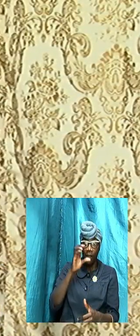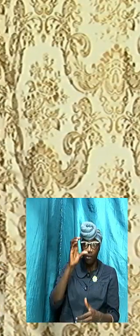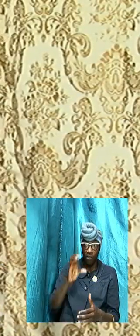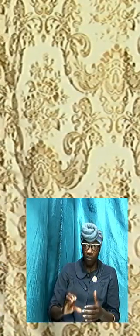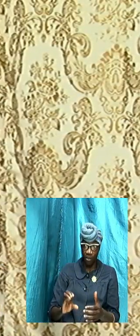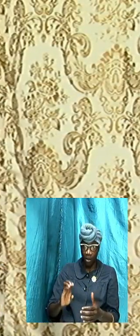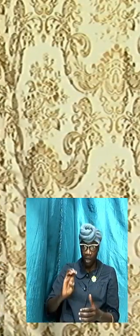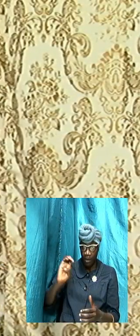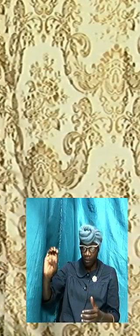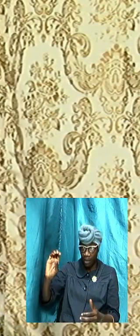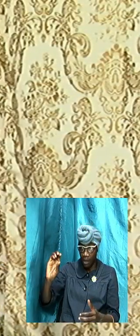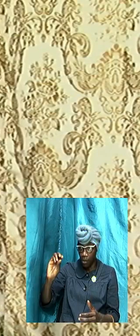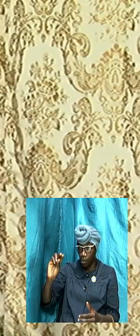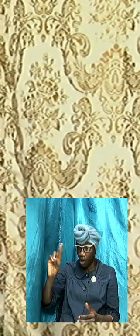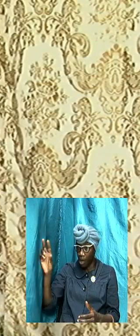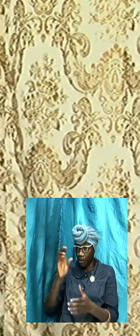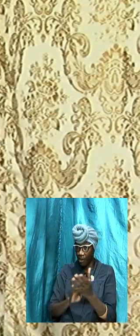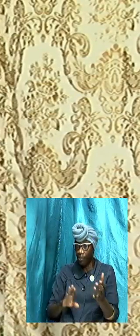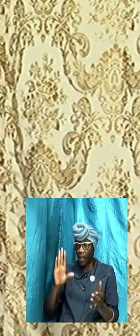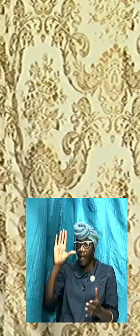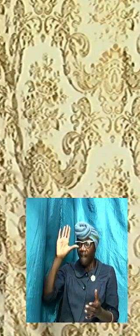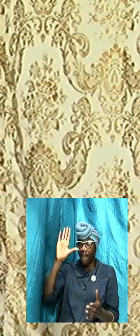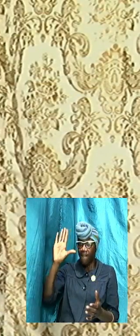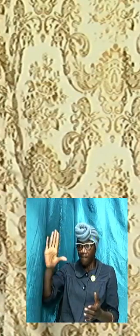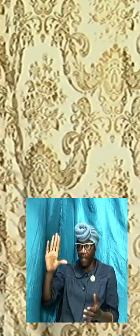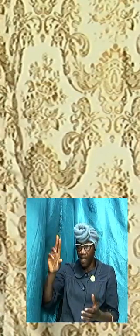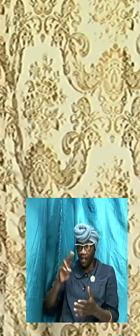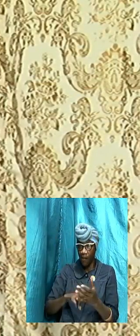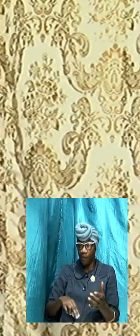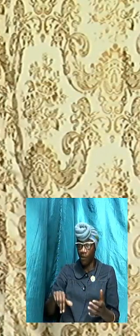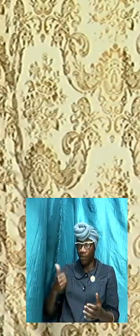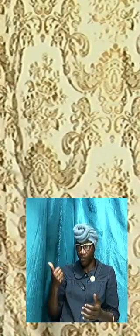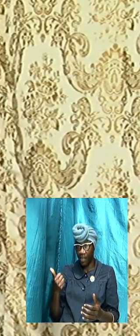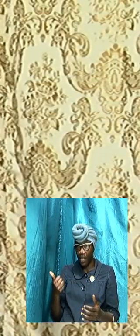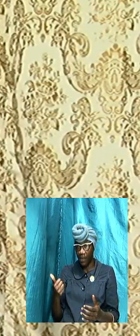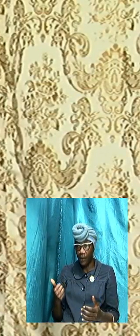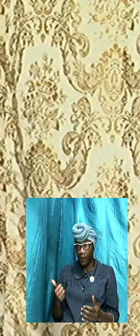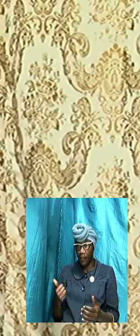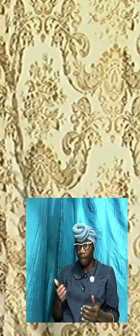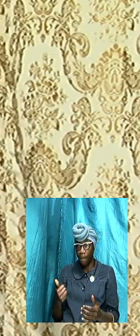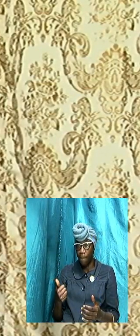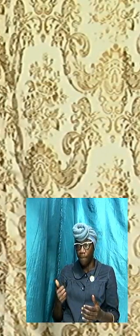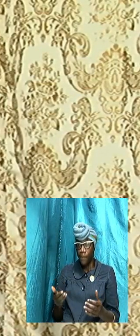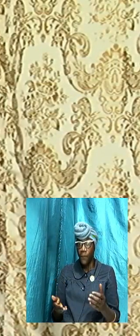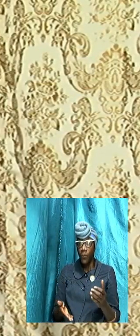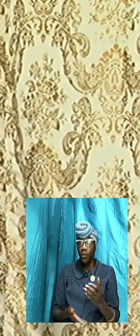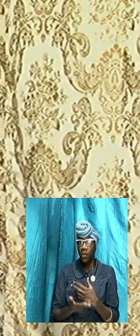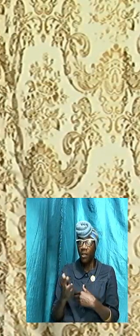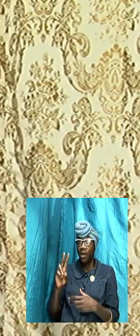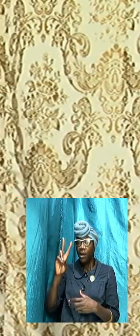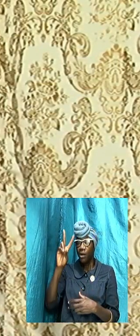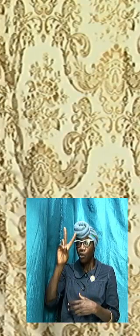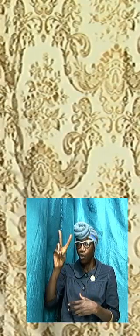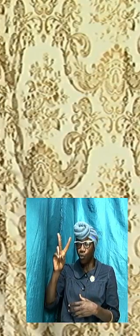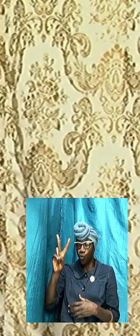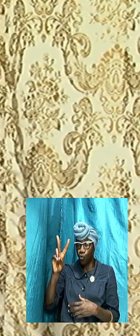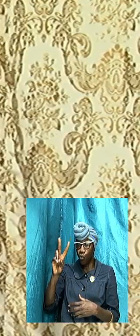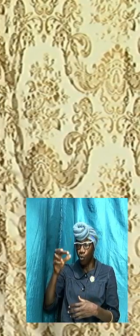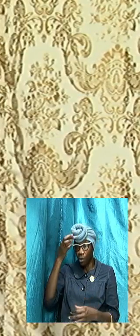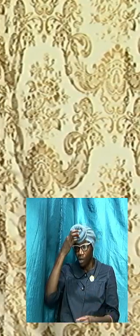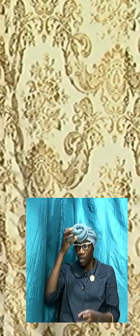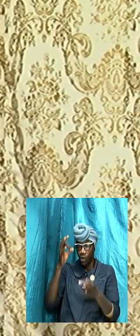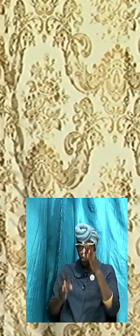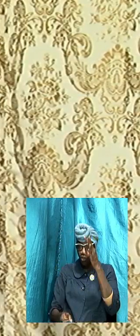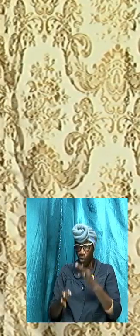not talking about the white throne judgment. So since we're in Bible study, let me clear that up for you. You have, these are two major judgment seats. You have